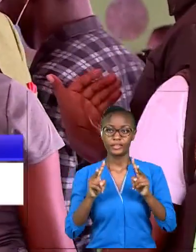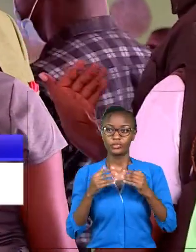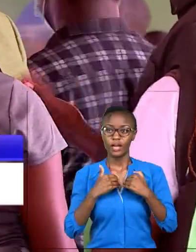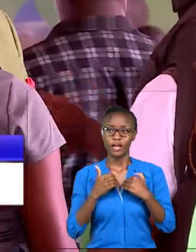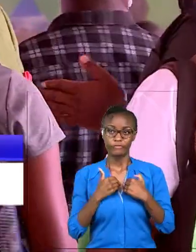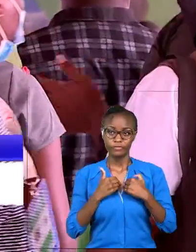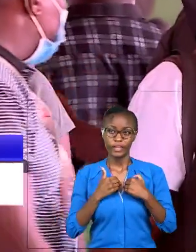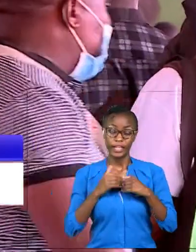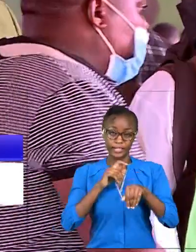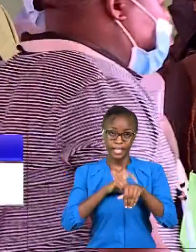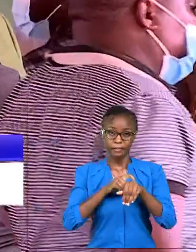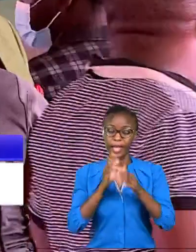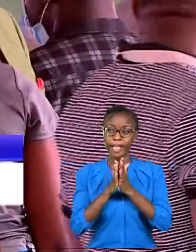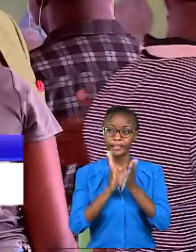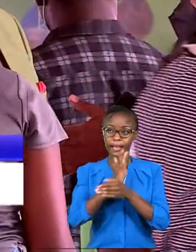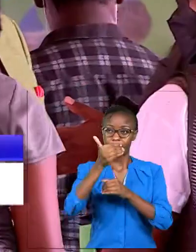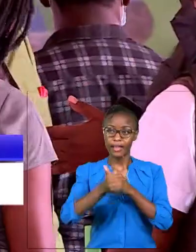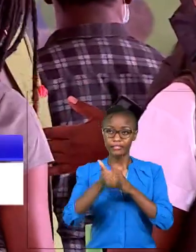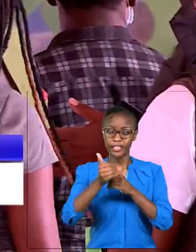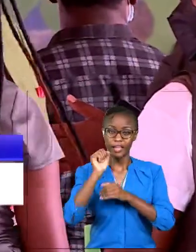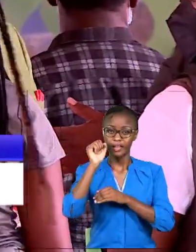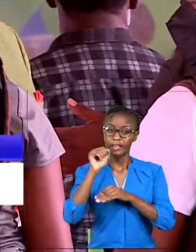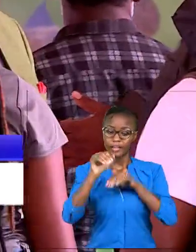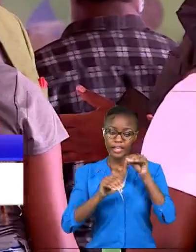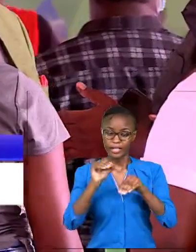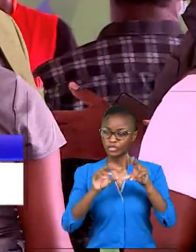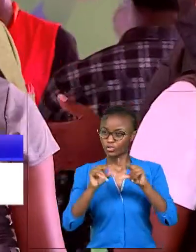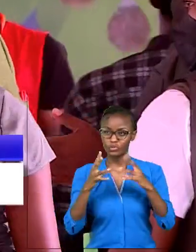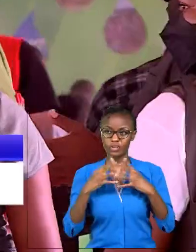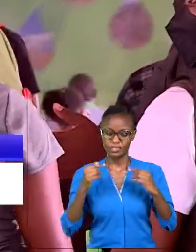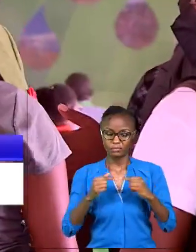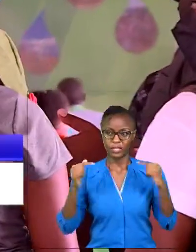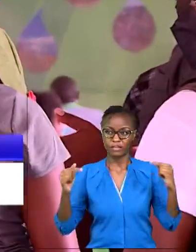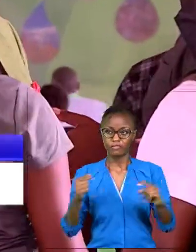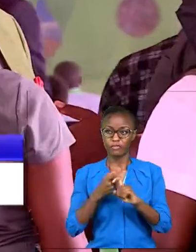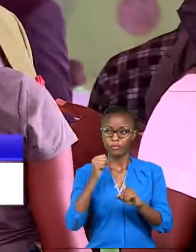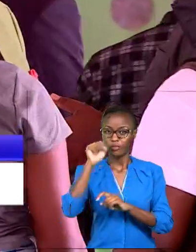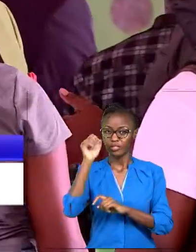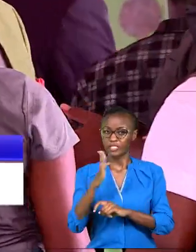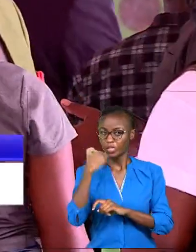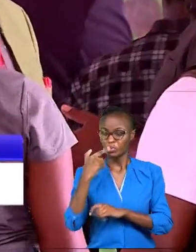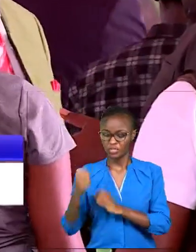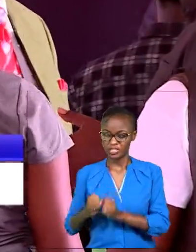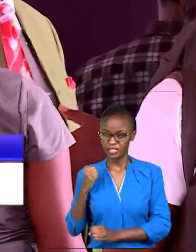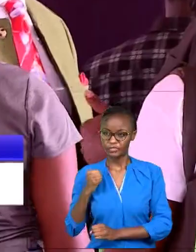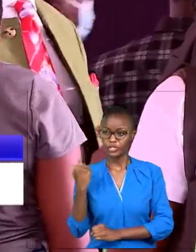the electioneering period and not to be divided by politicians who might be pursuing their own selfish interests.